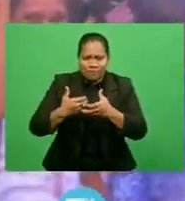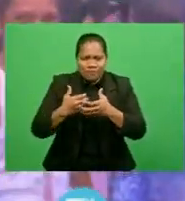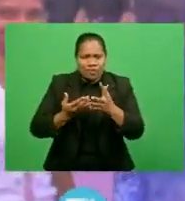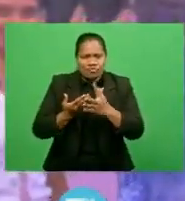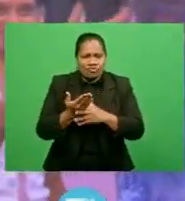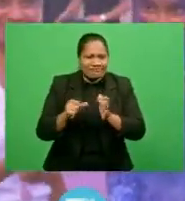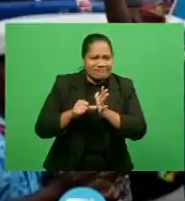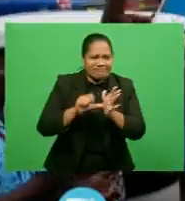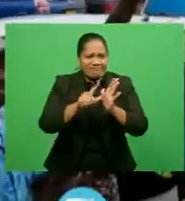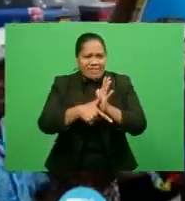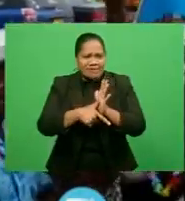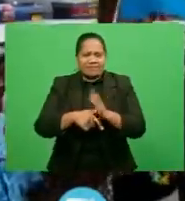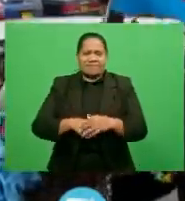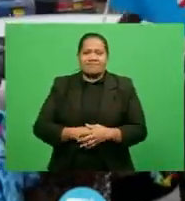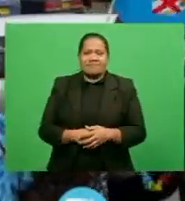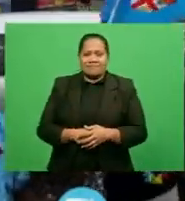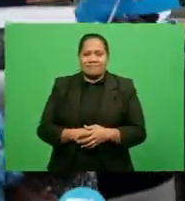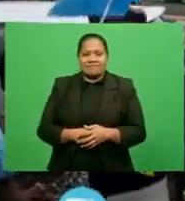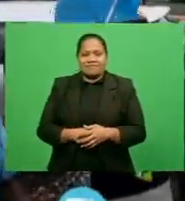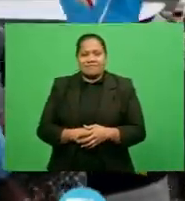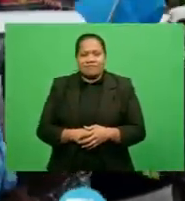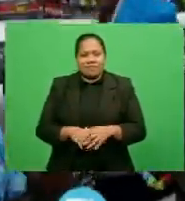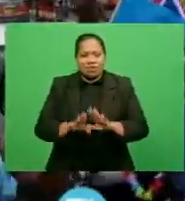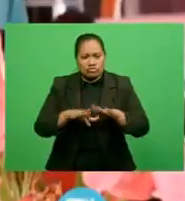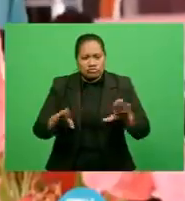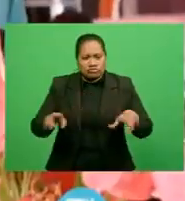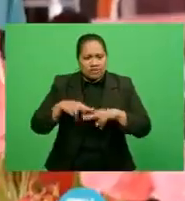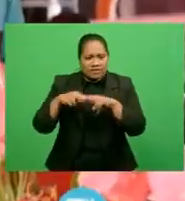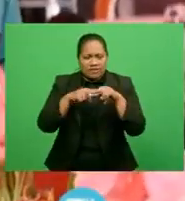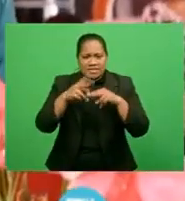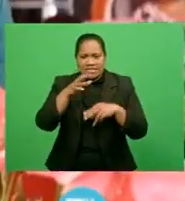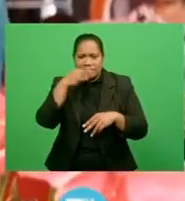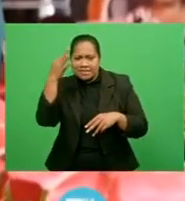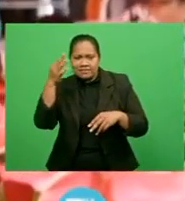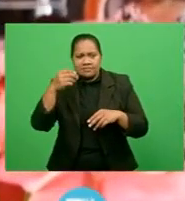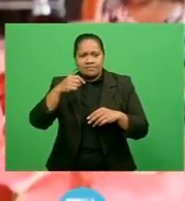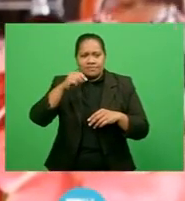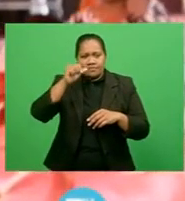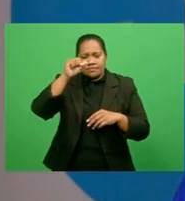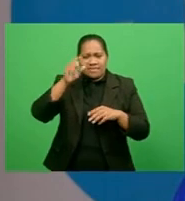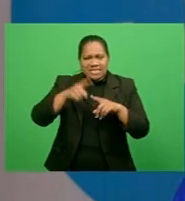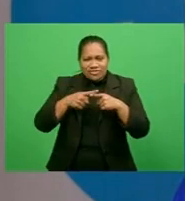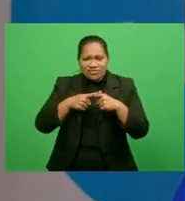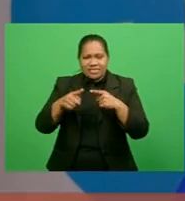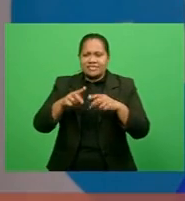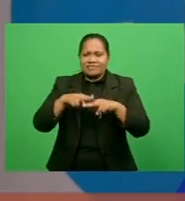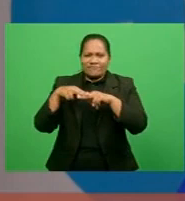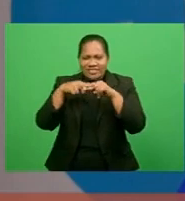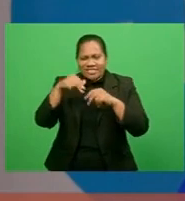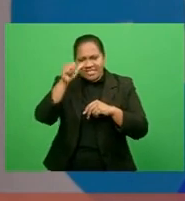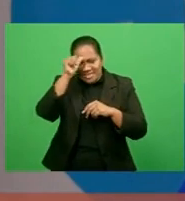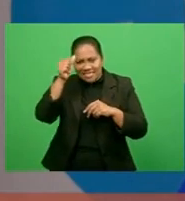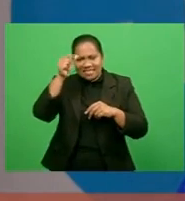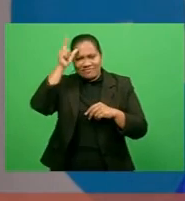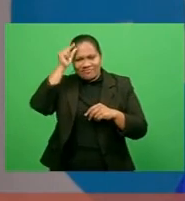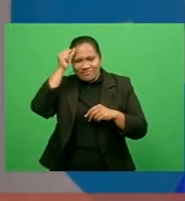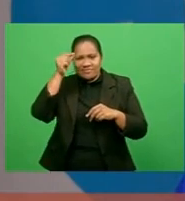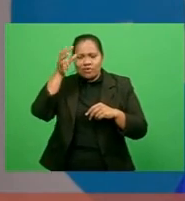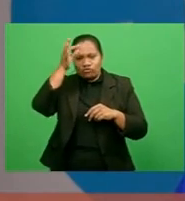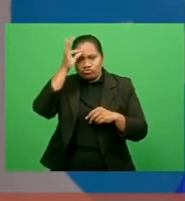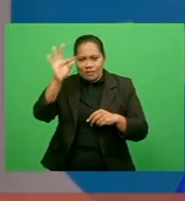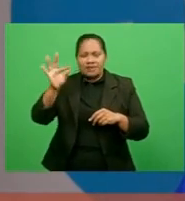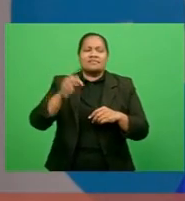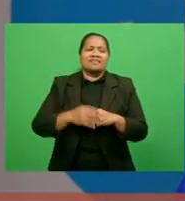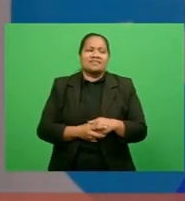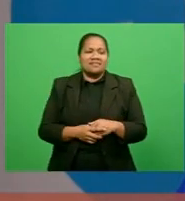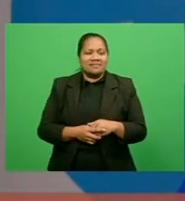these trying times. Children of Fiji is sung in English, it's sung in Fiji Hindi, Itaukei and Rutuman.